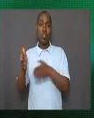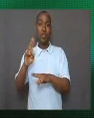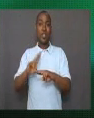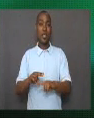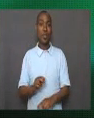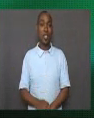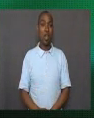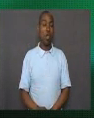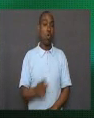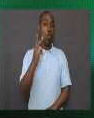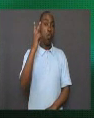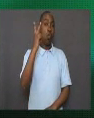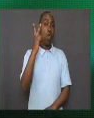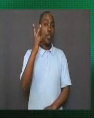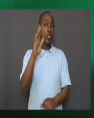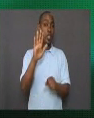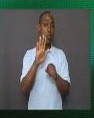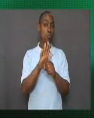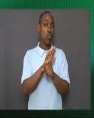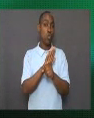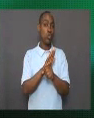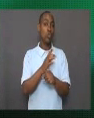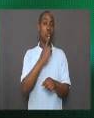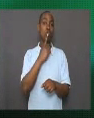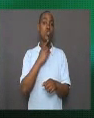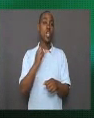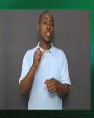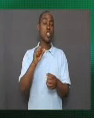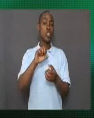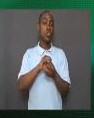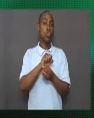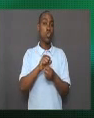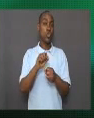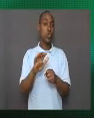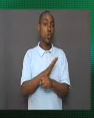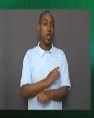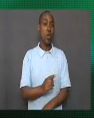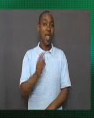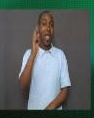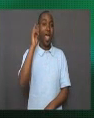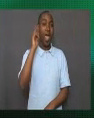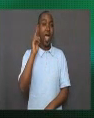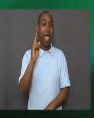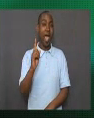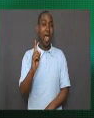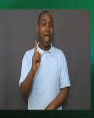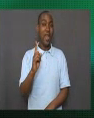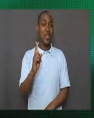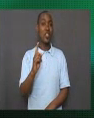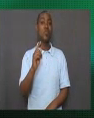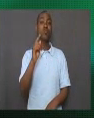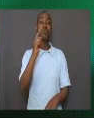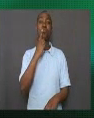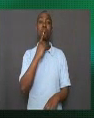2 are partly filled with the starch solution, and 1 is labeled